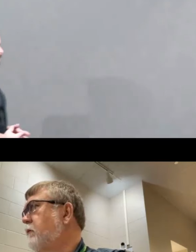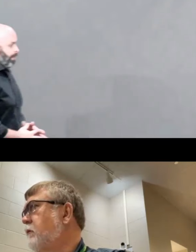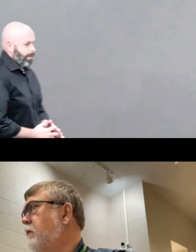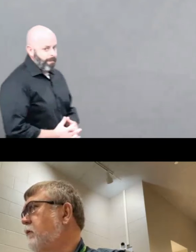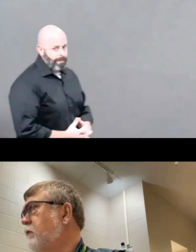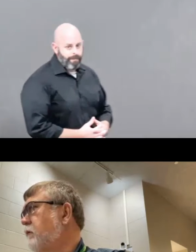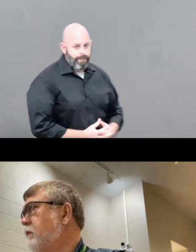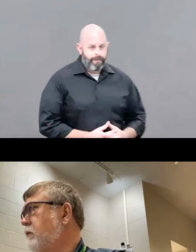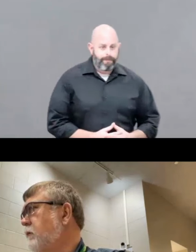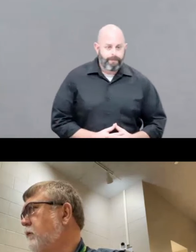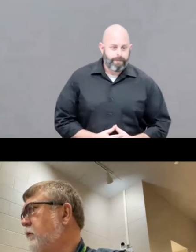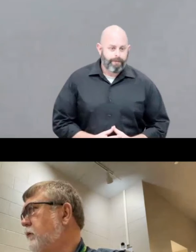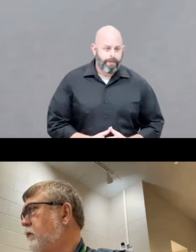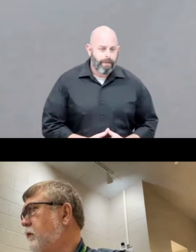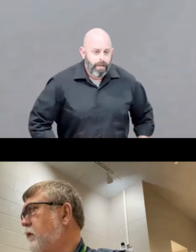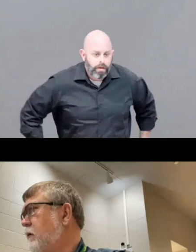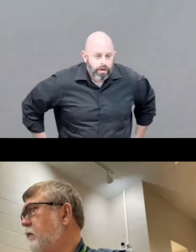Sure.